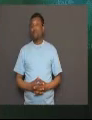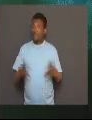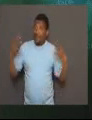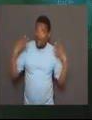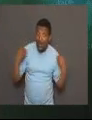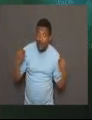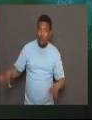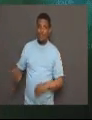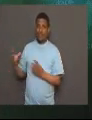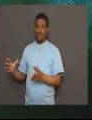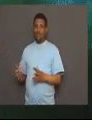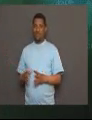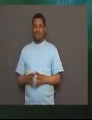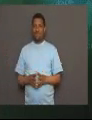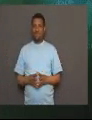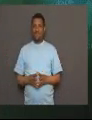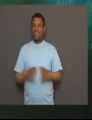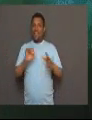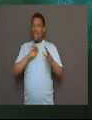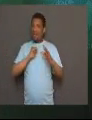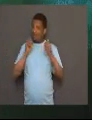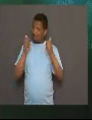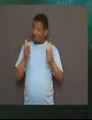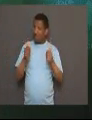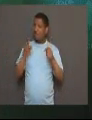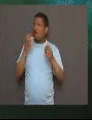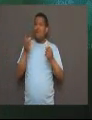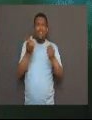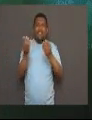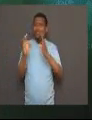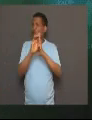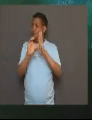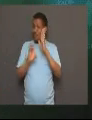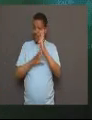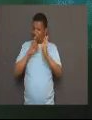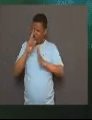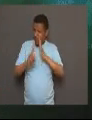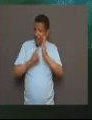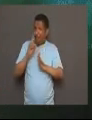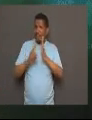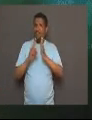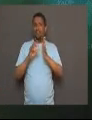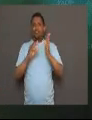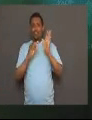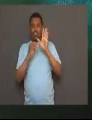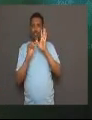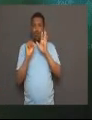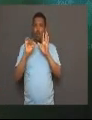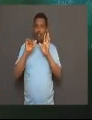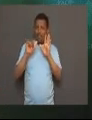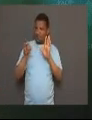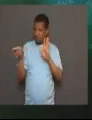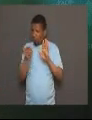Hello, students. I wonder how many conventional signs and symbols you